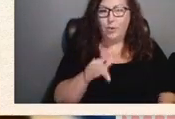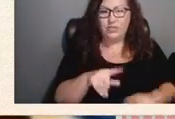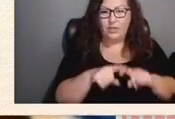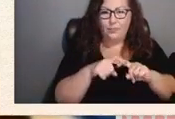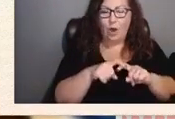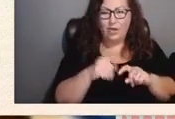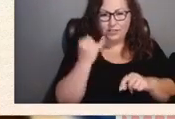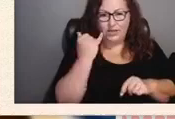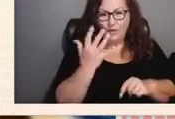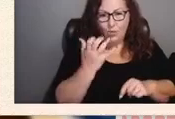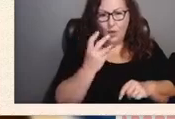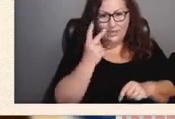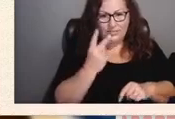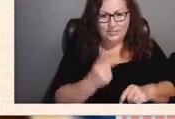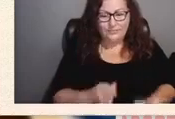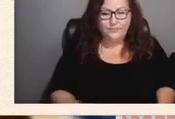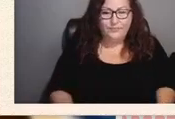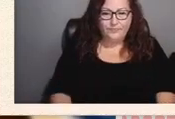it.